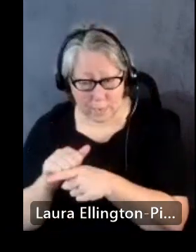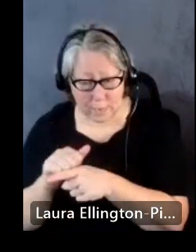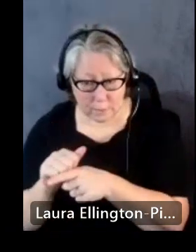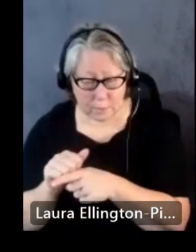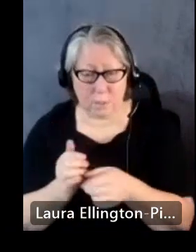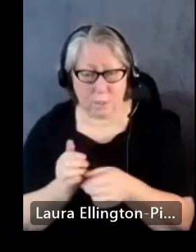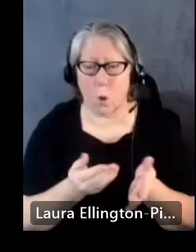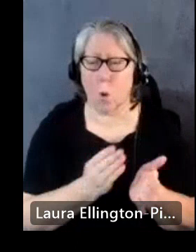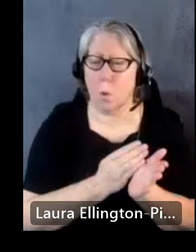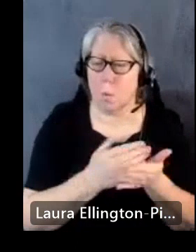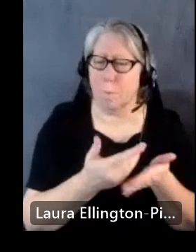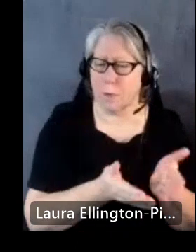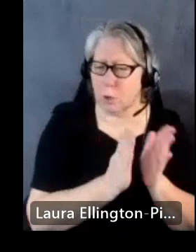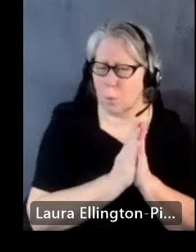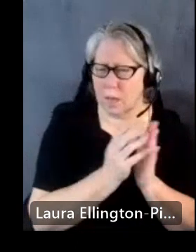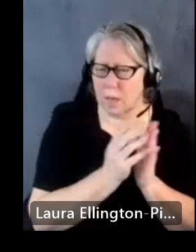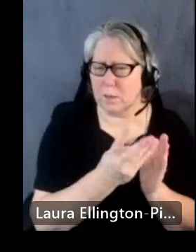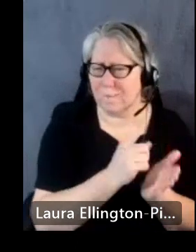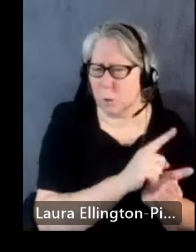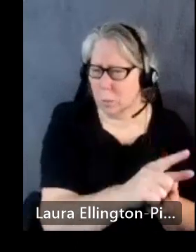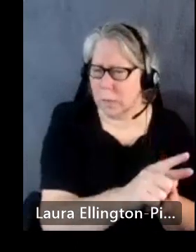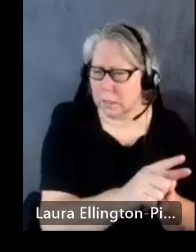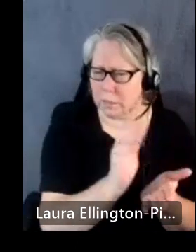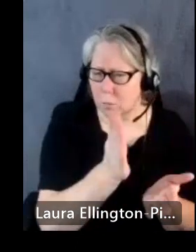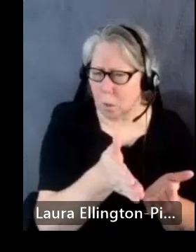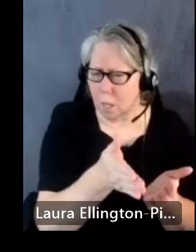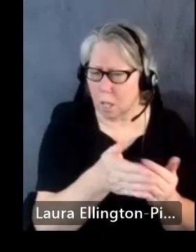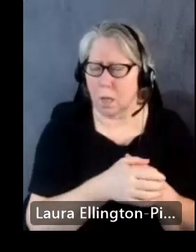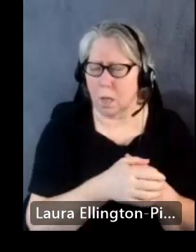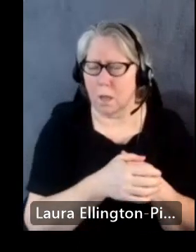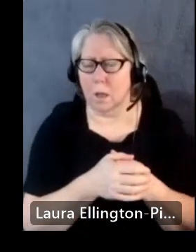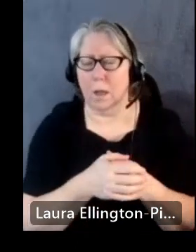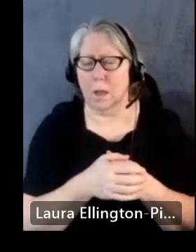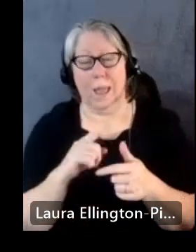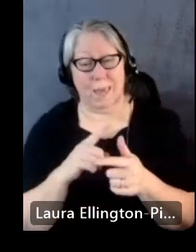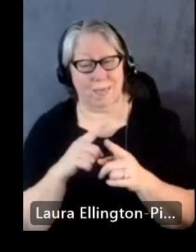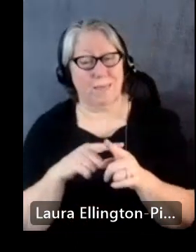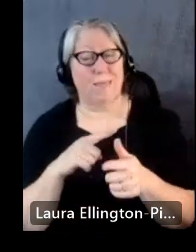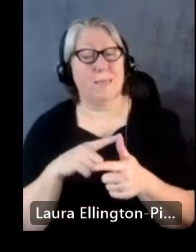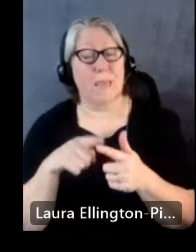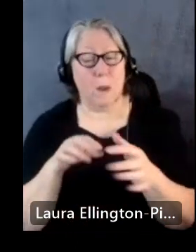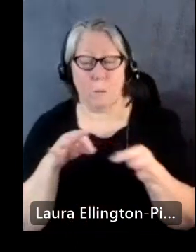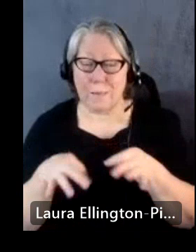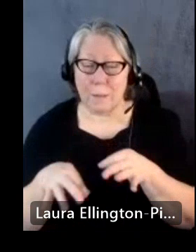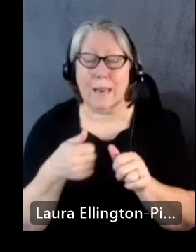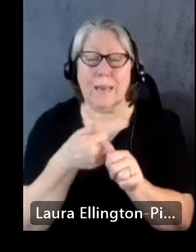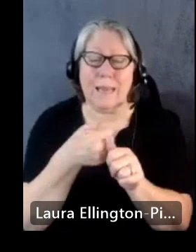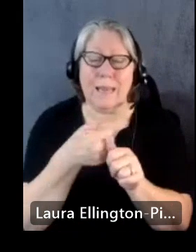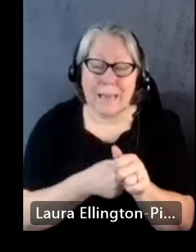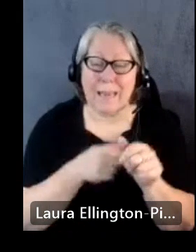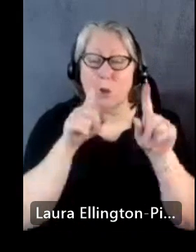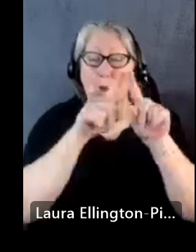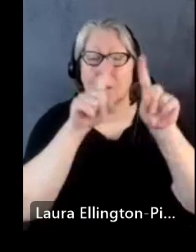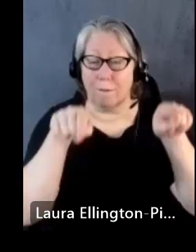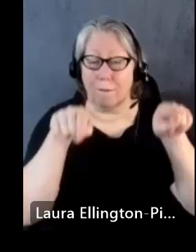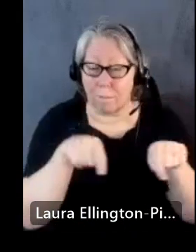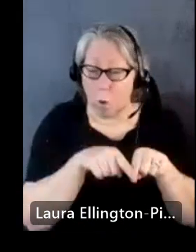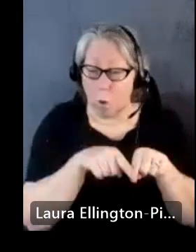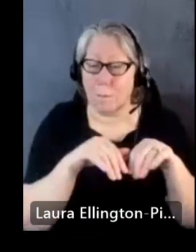weeks. And that's when we get into the individual forms in BFM and how to use them for what you're doing, right? For the